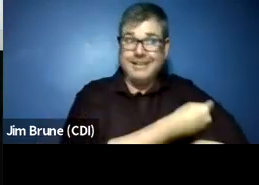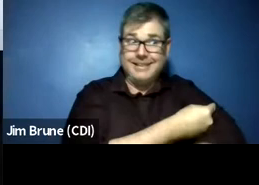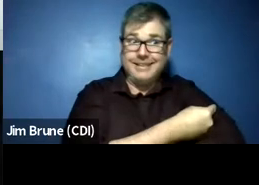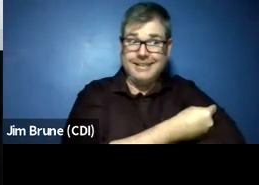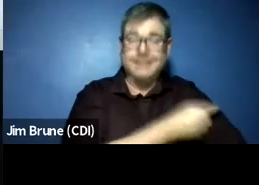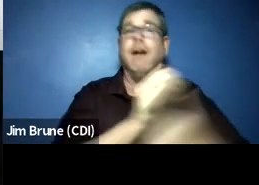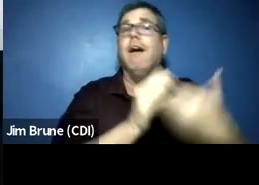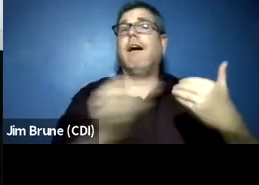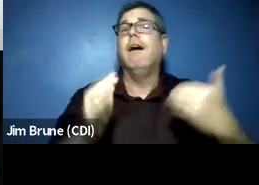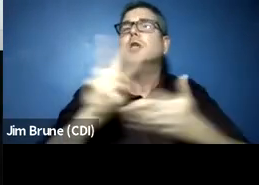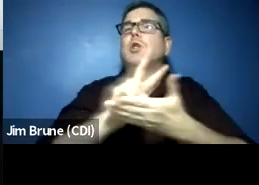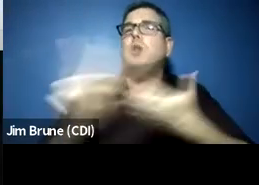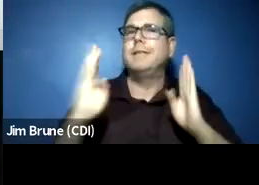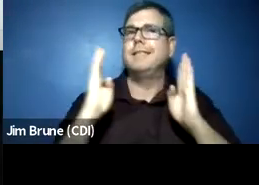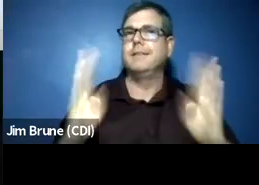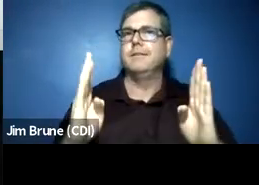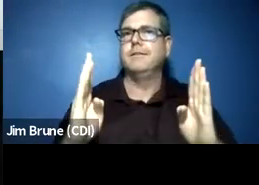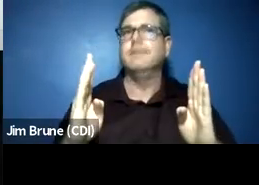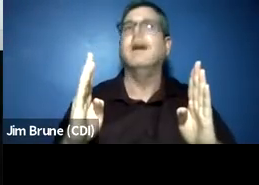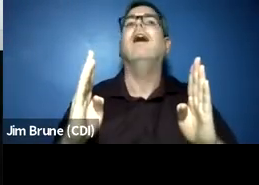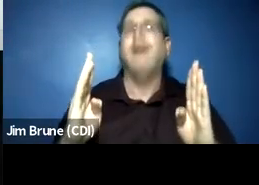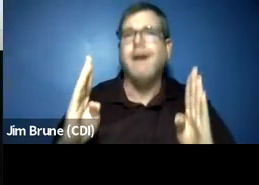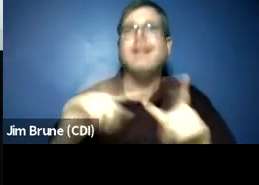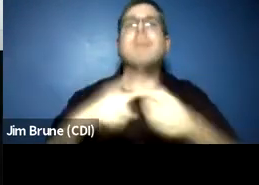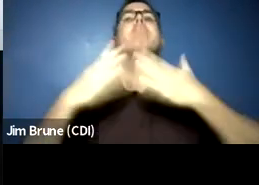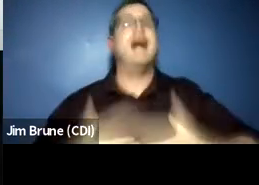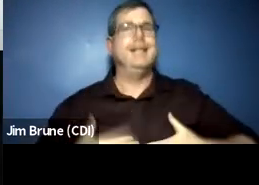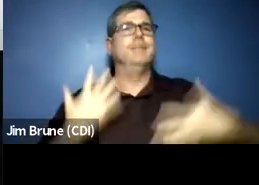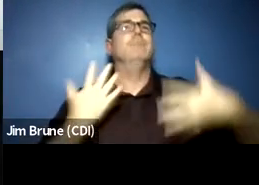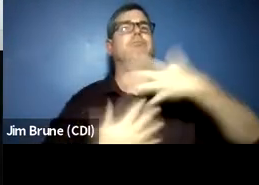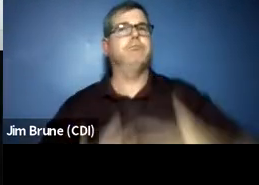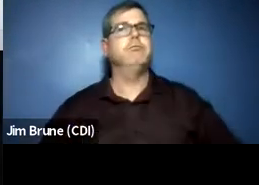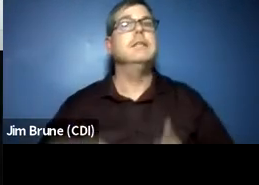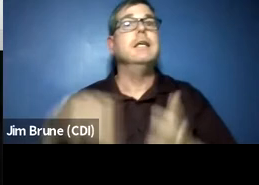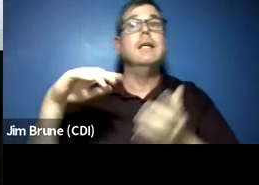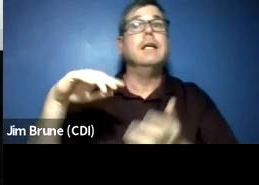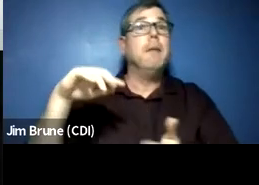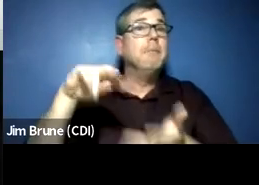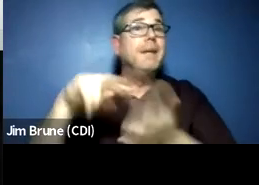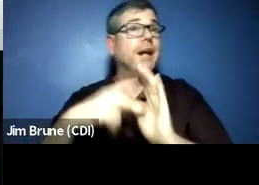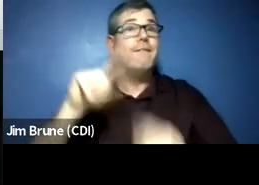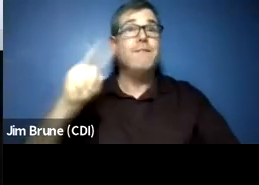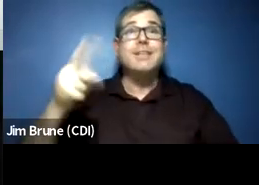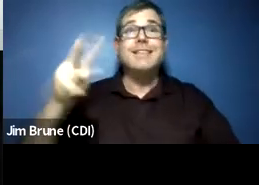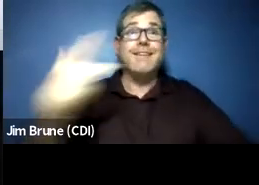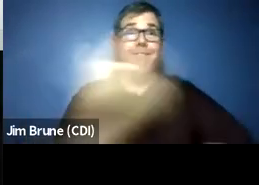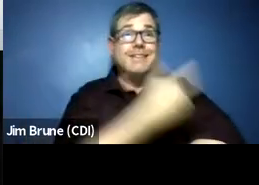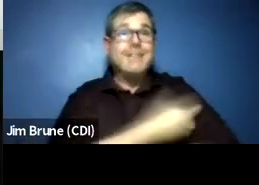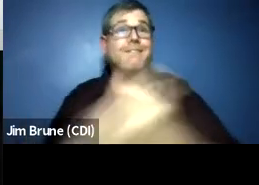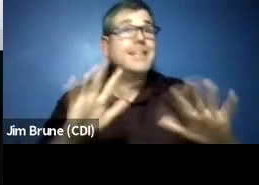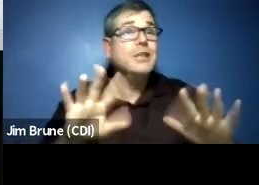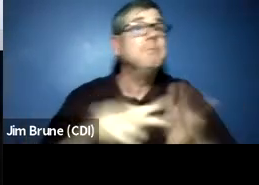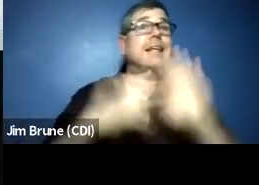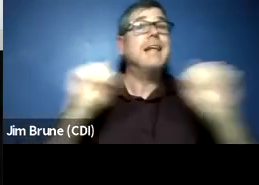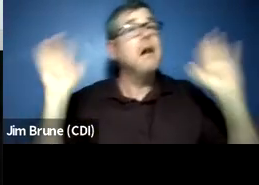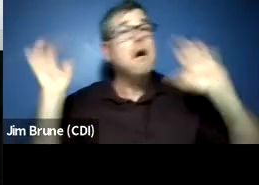masking? Does that mean I can stop social distancing and hanging out with everyone? Unfortunately, no, not